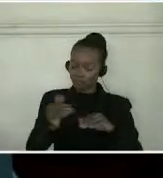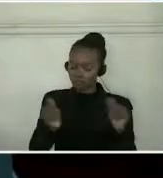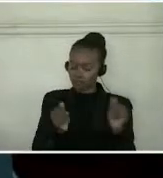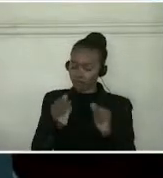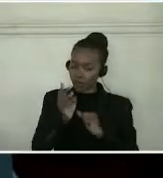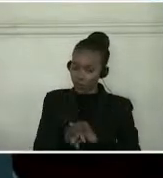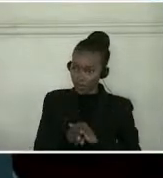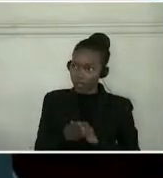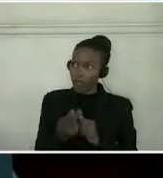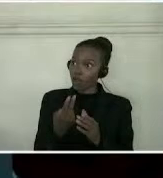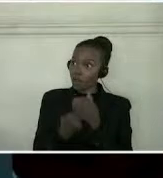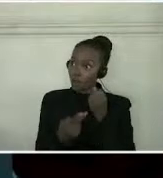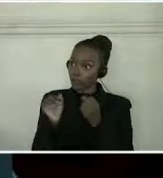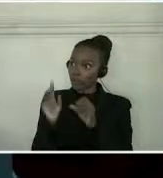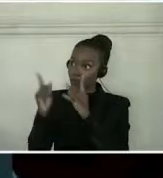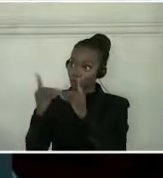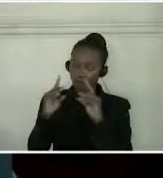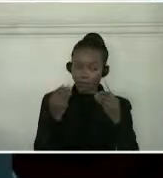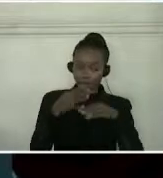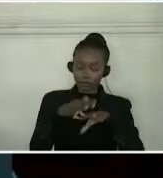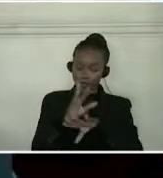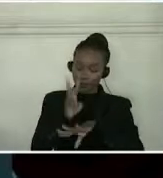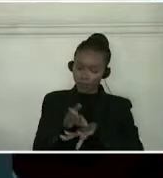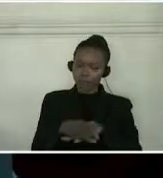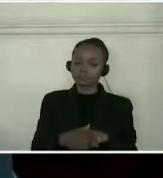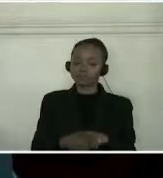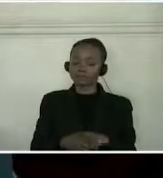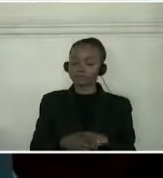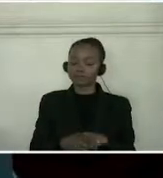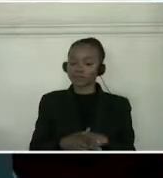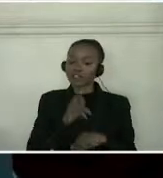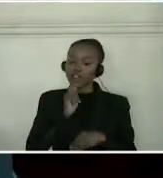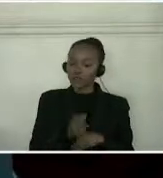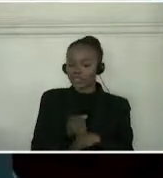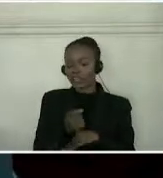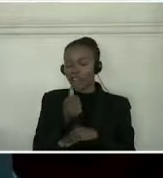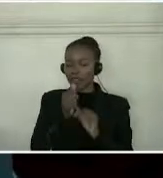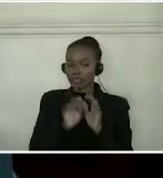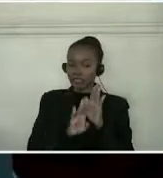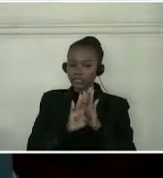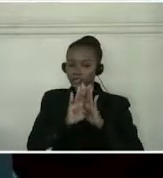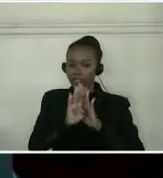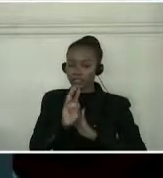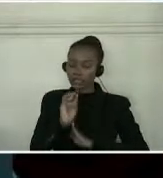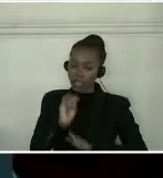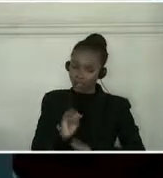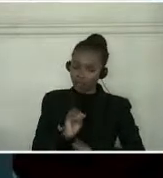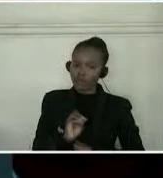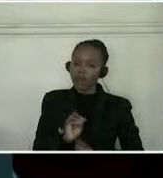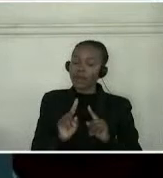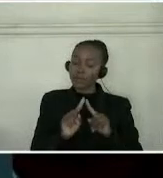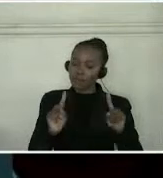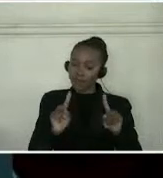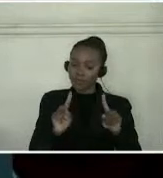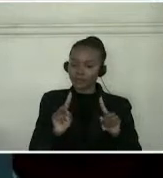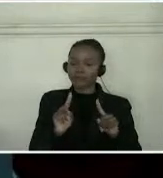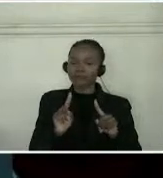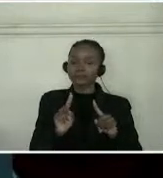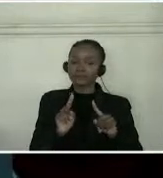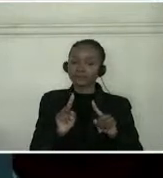although there's been a slight increase on the revised baseline compared to the current budget the under expenditure is still a